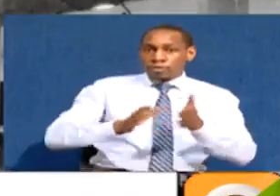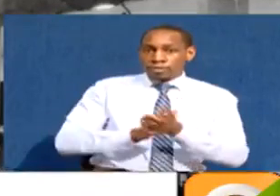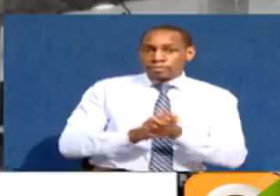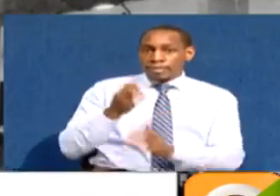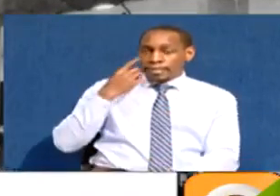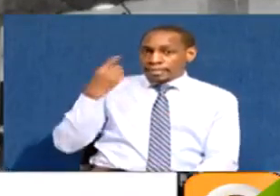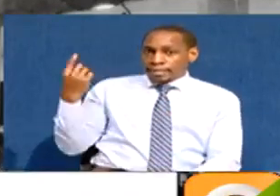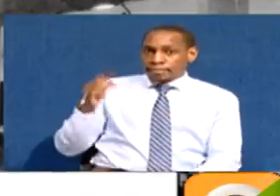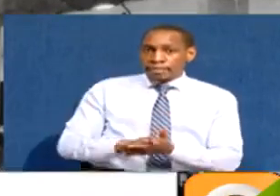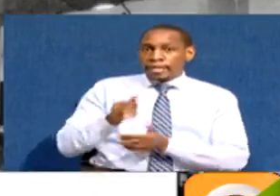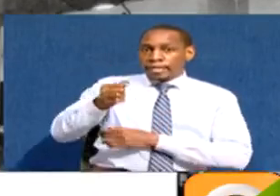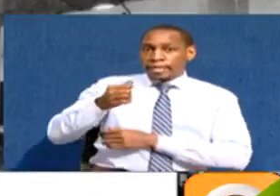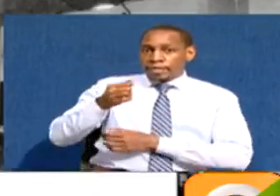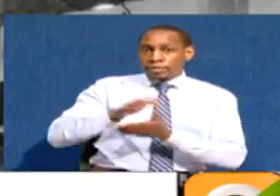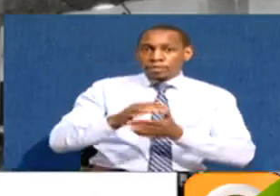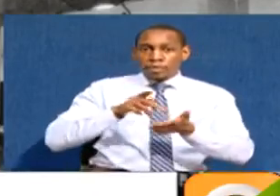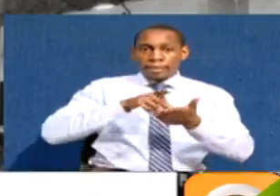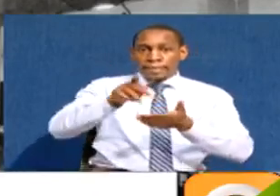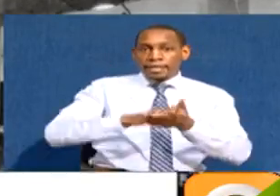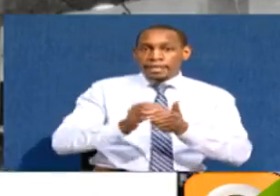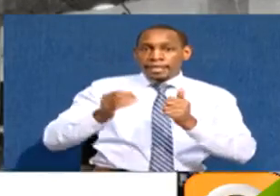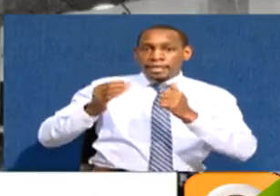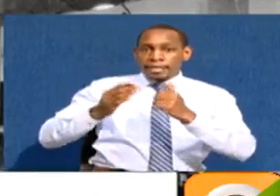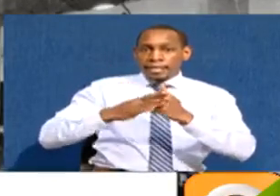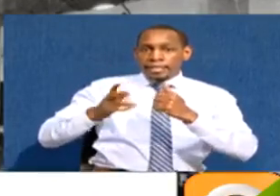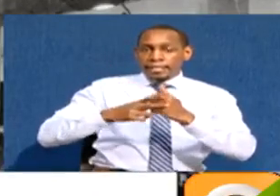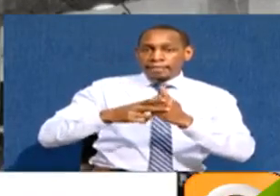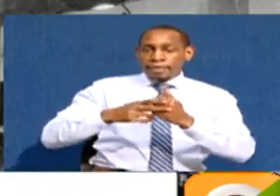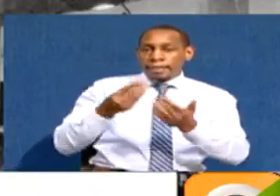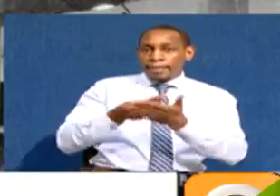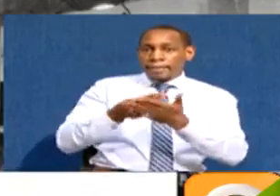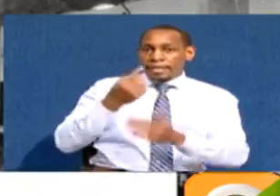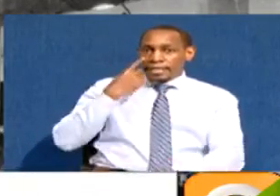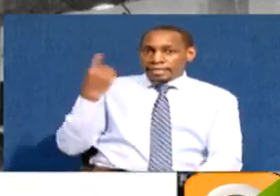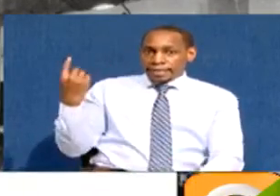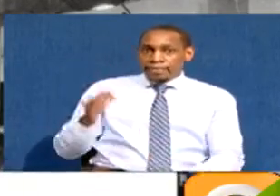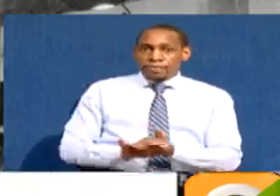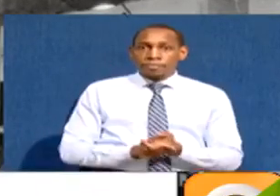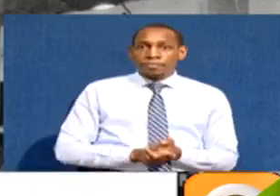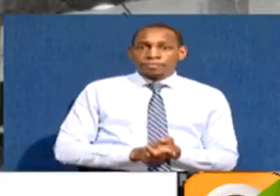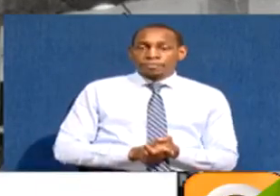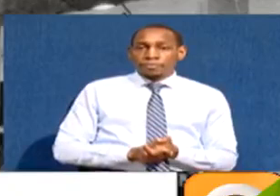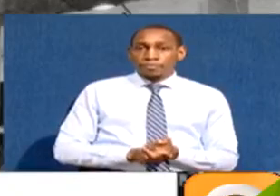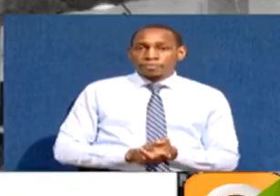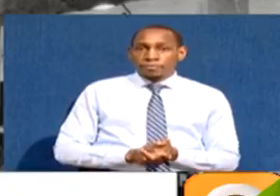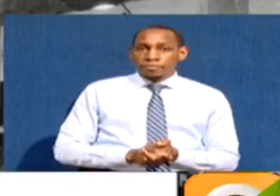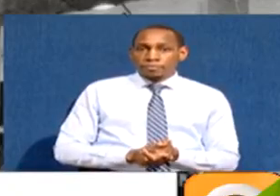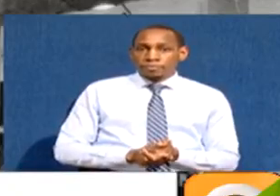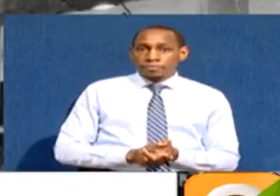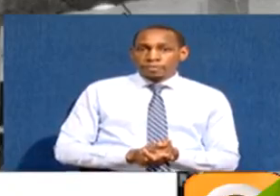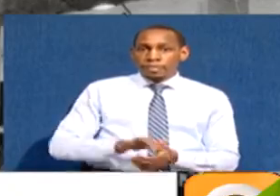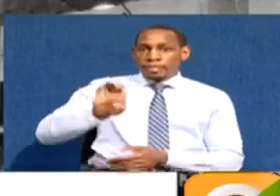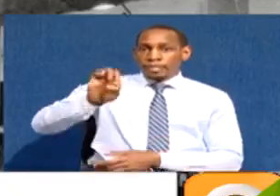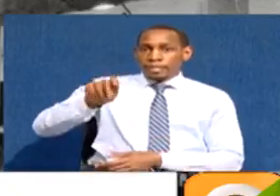60 cents, while kerosene users will continue spending 97 shillings 85 cents in purchasing a litre of the commodity.